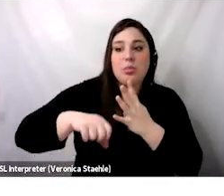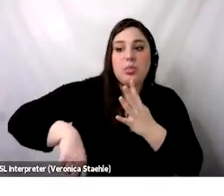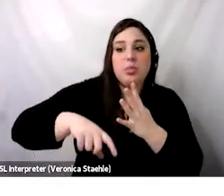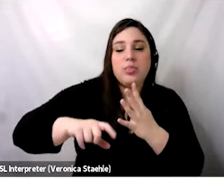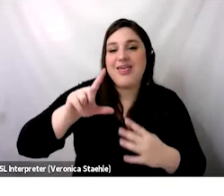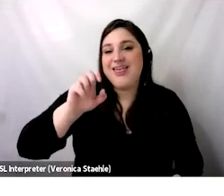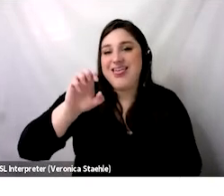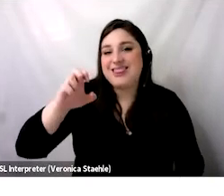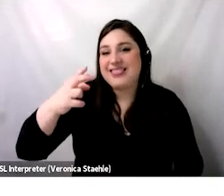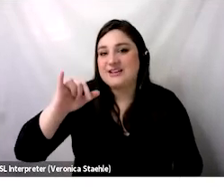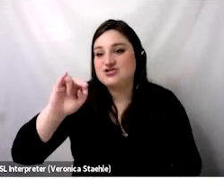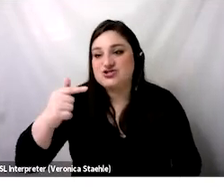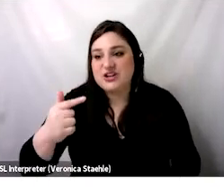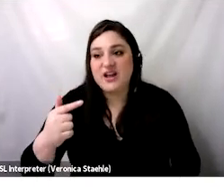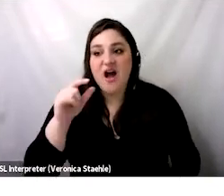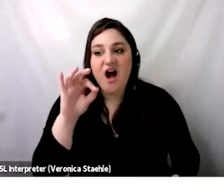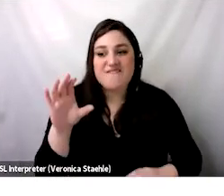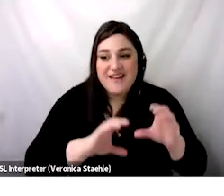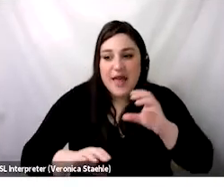waterways.